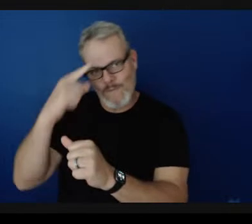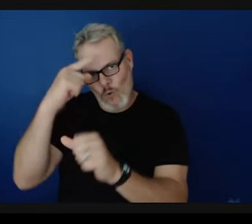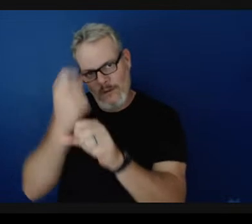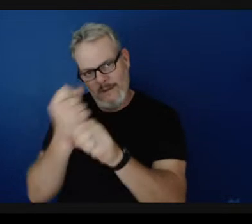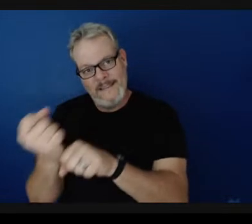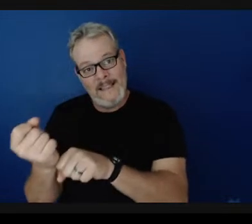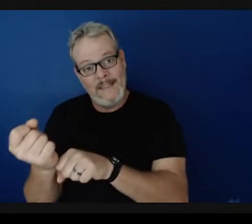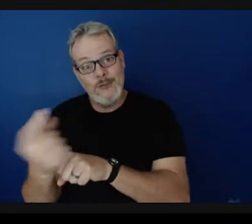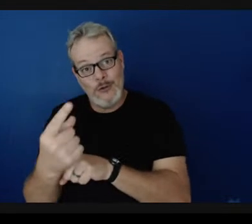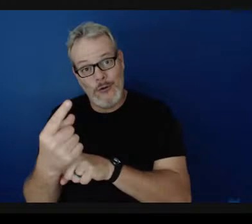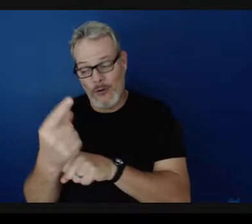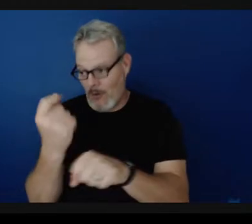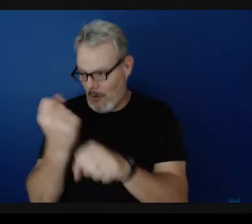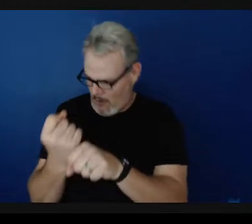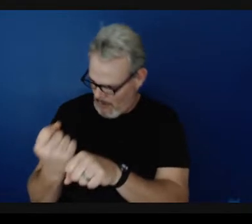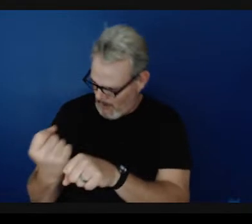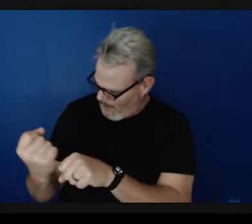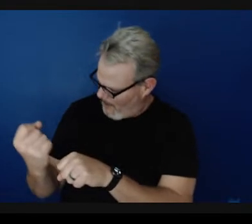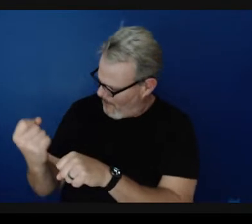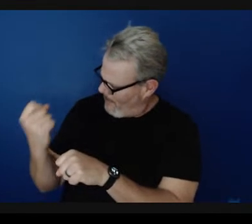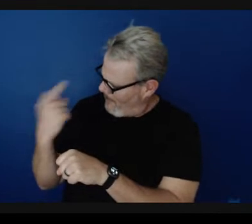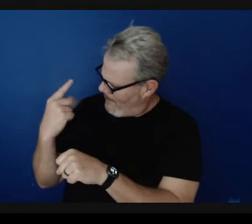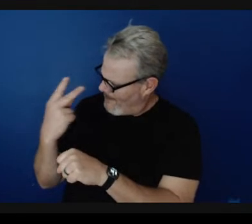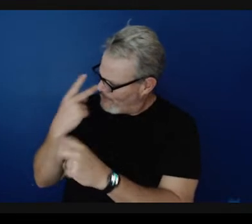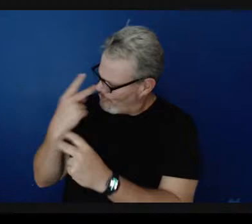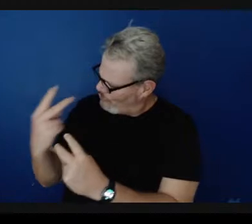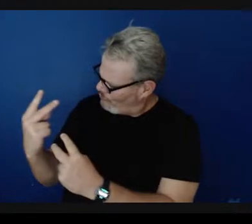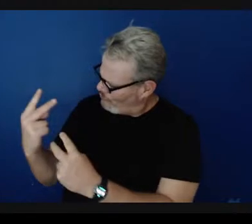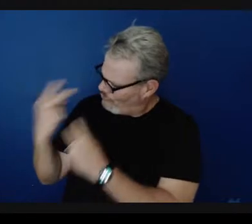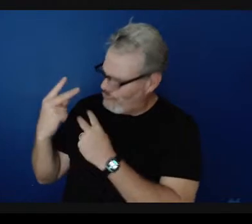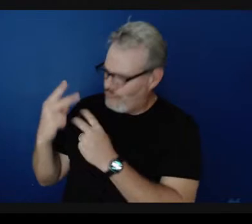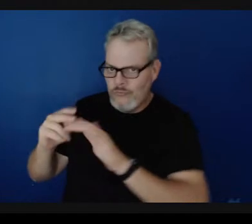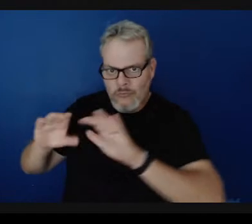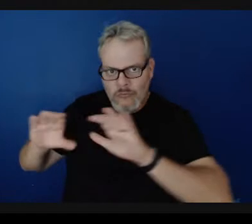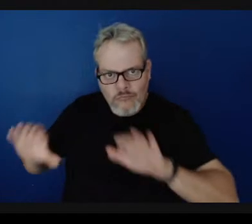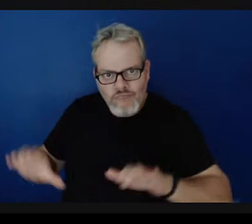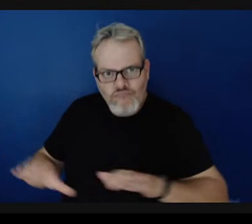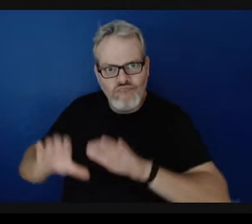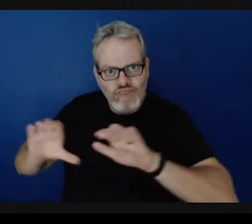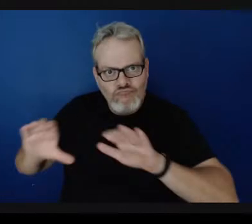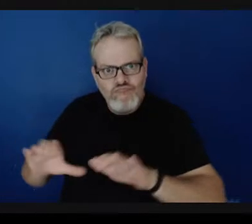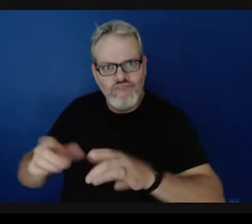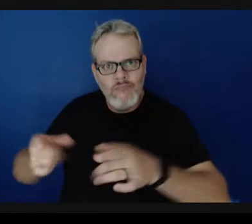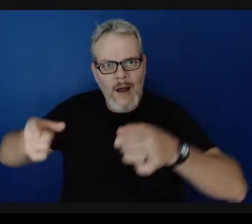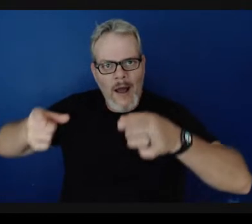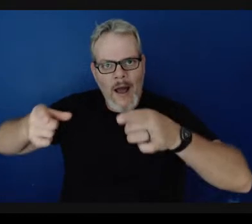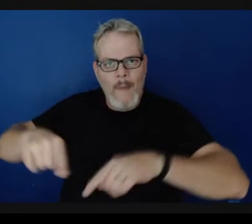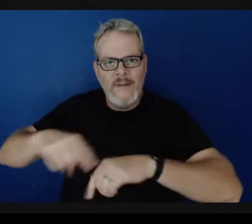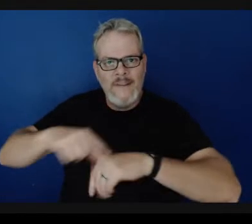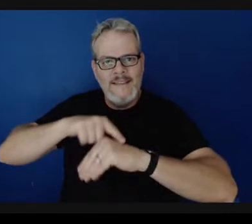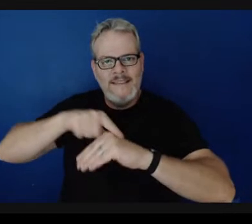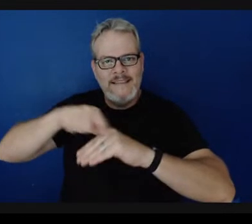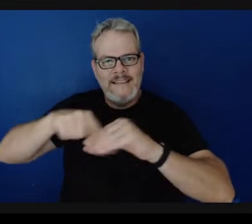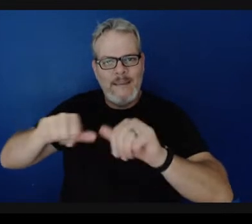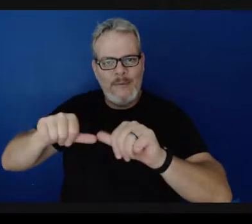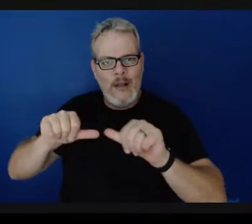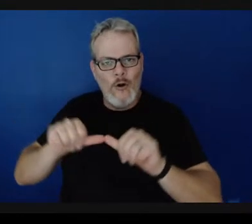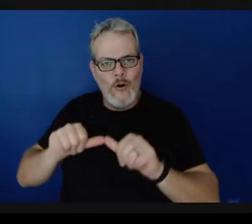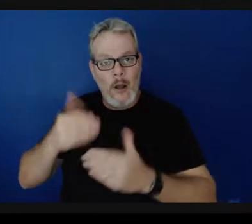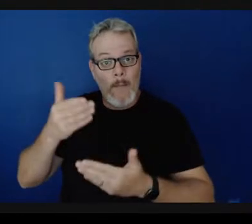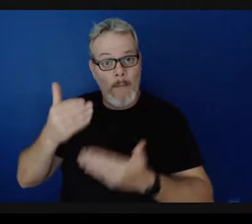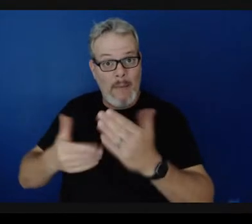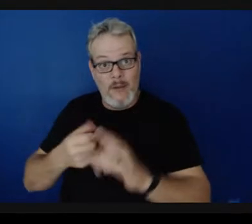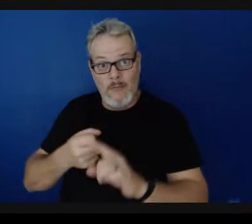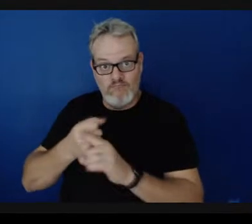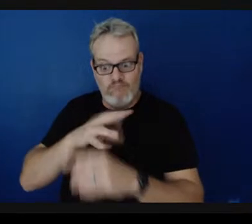A year ago, we're noting how much activity was happening in our Kilauea summit, and that maybe that would be finally time for the rift zones to get involved.